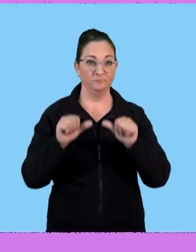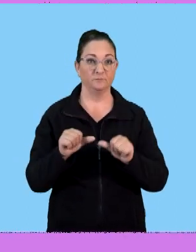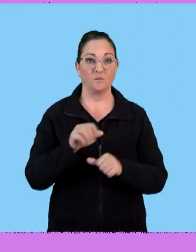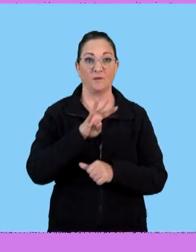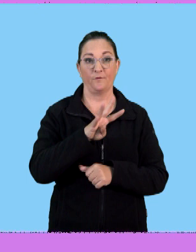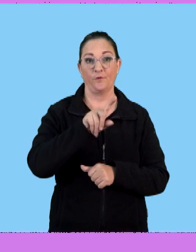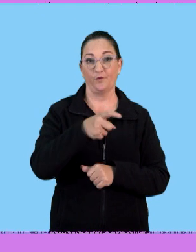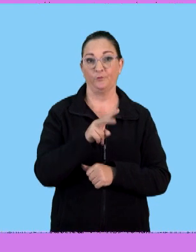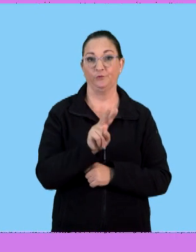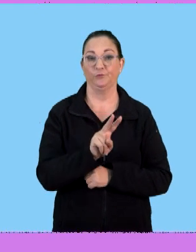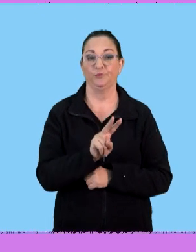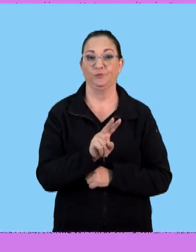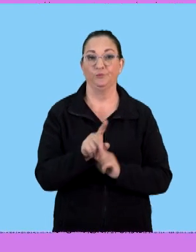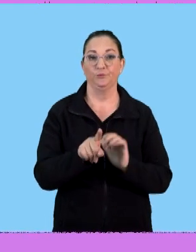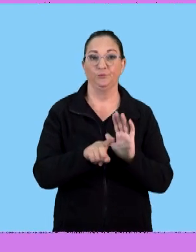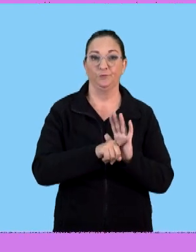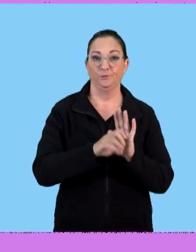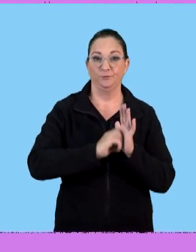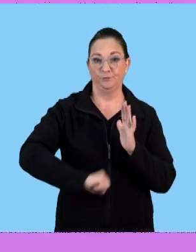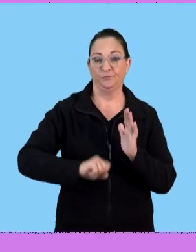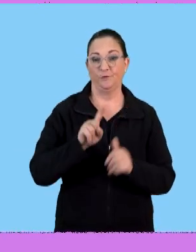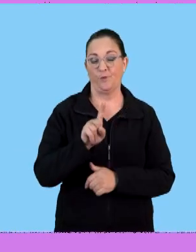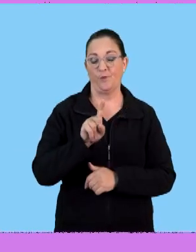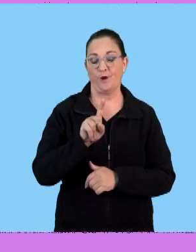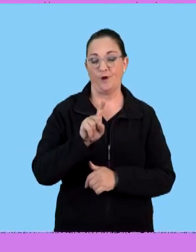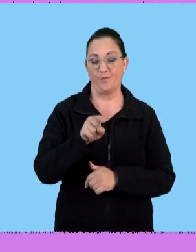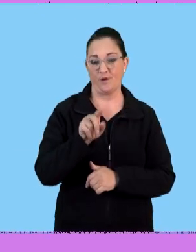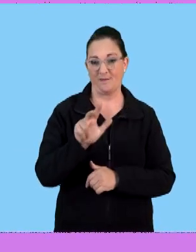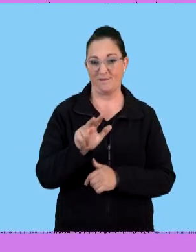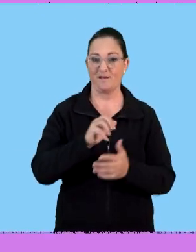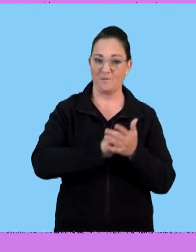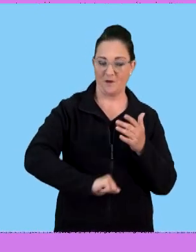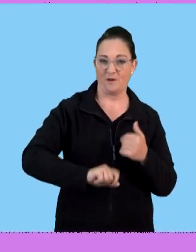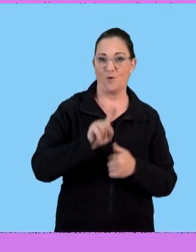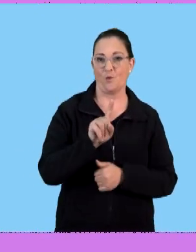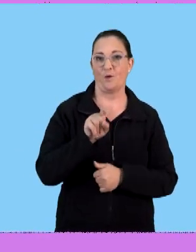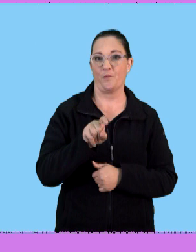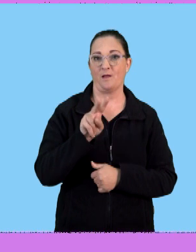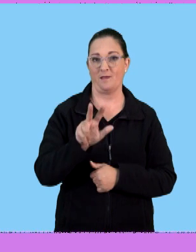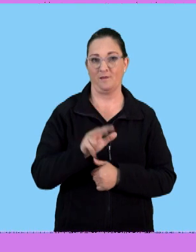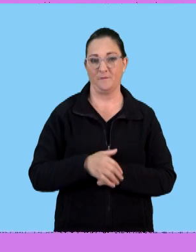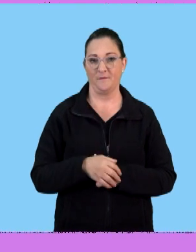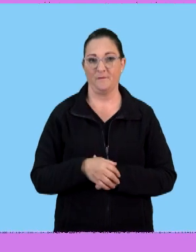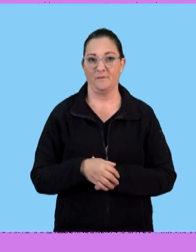So that will then be 4.2 minus your 1.8 minus 1.8.